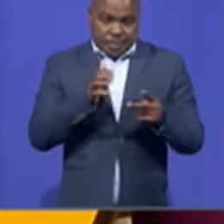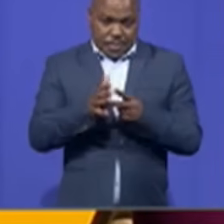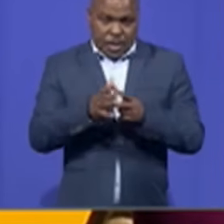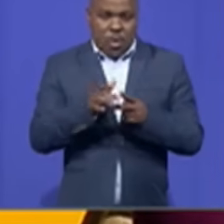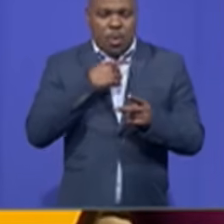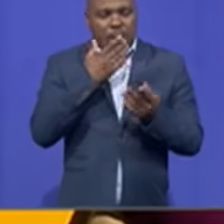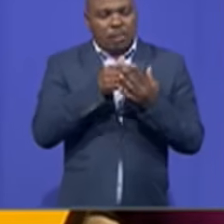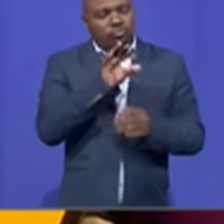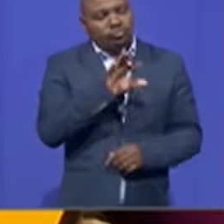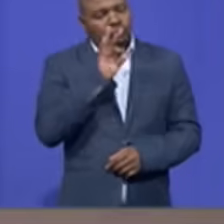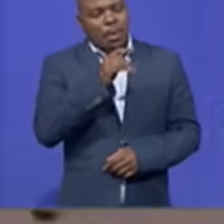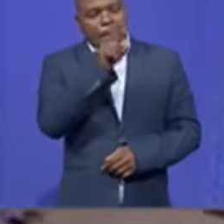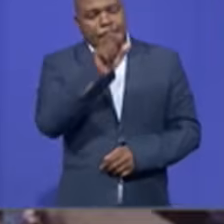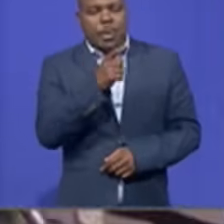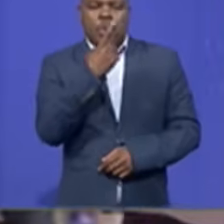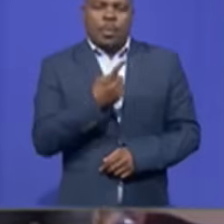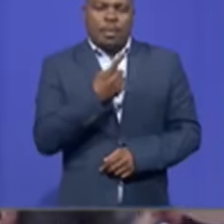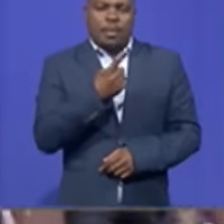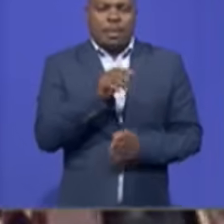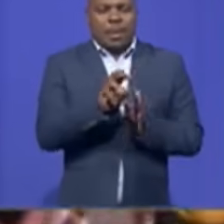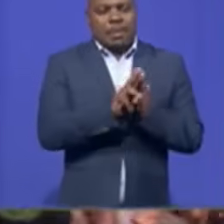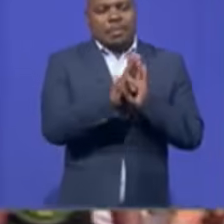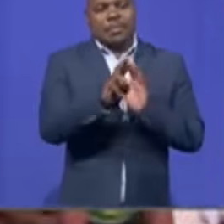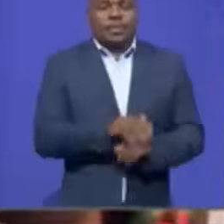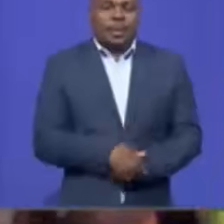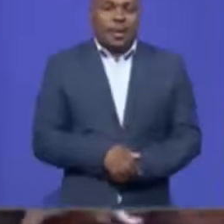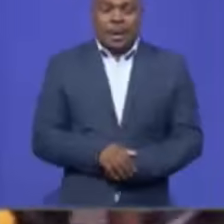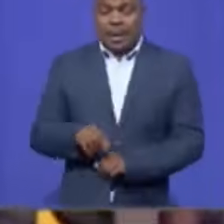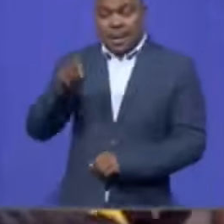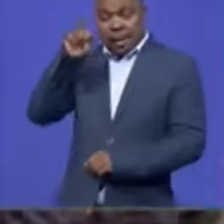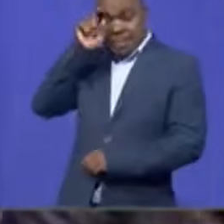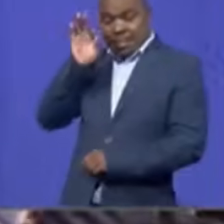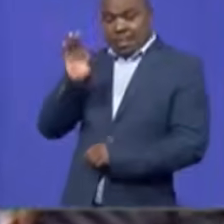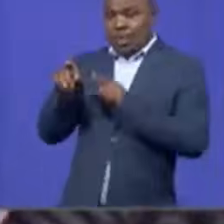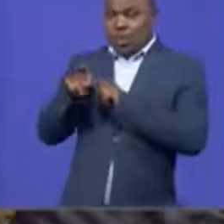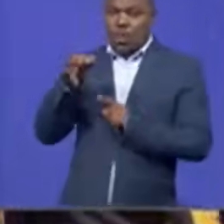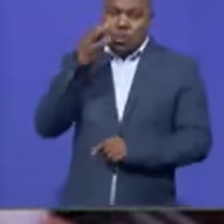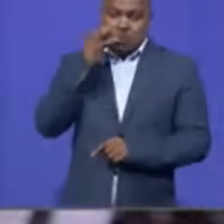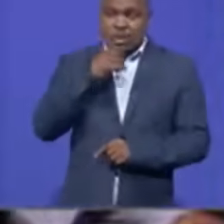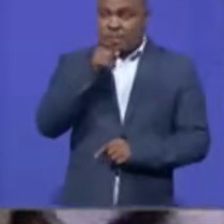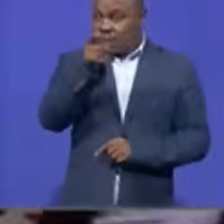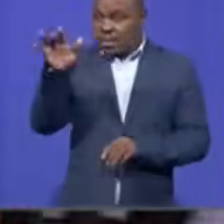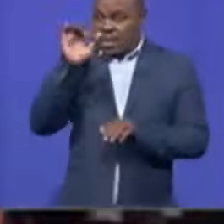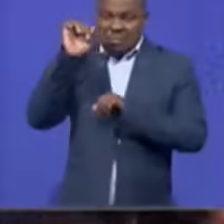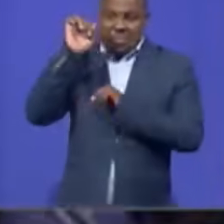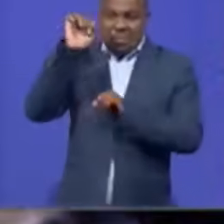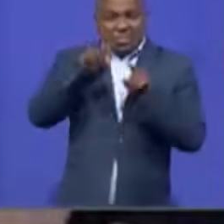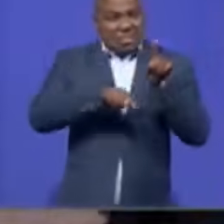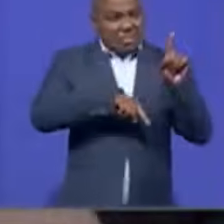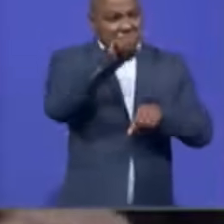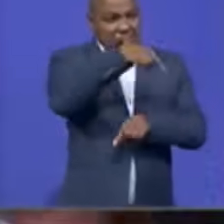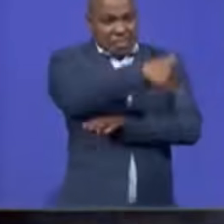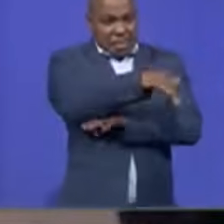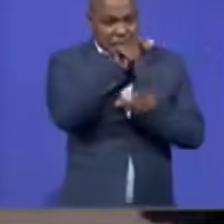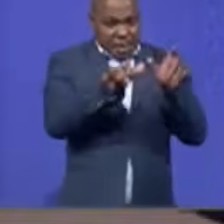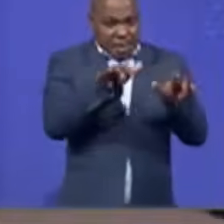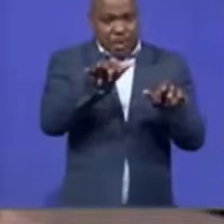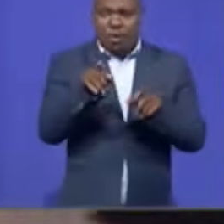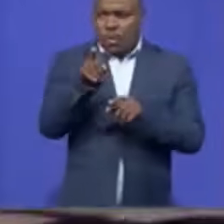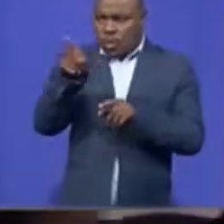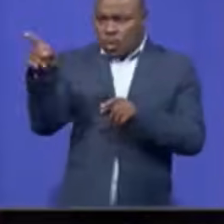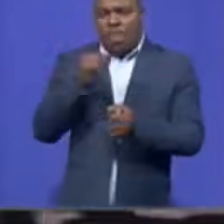will select one candidate. Kgabagareng Balula o ikwetse go ba ba boloditseng megwanto kgatlhanong le baditšhaba ba ba seng mo molaong